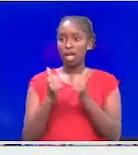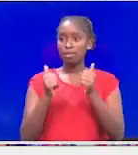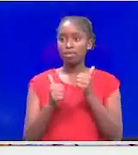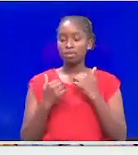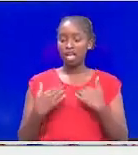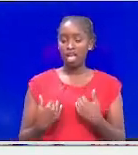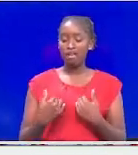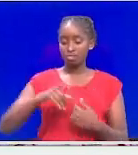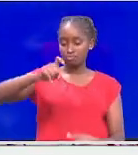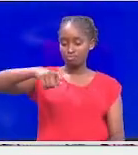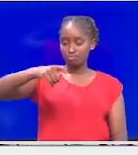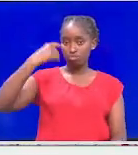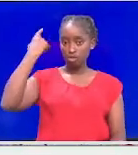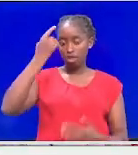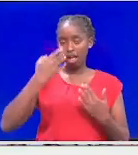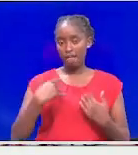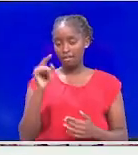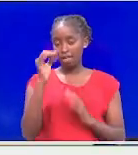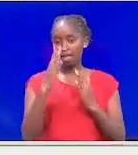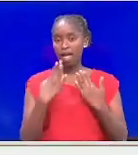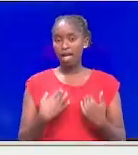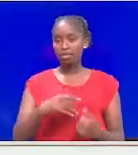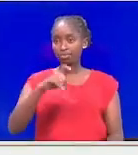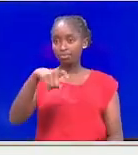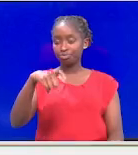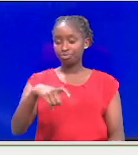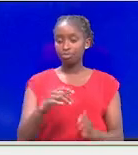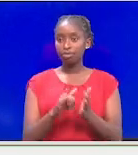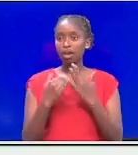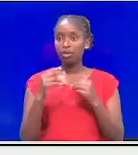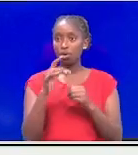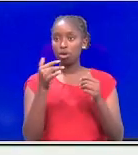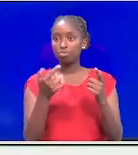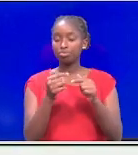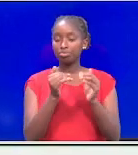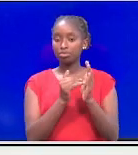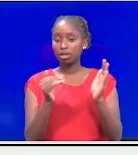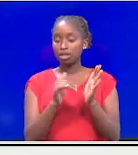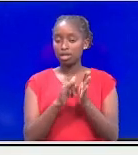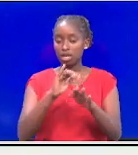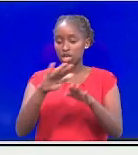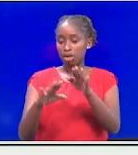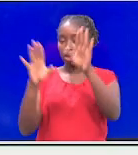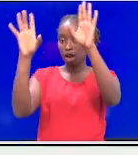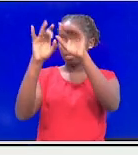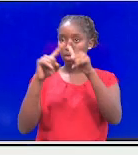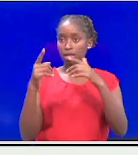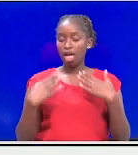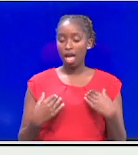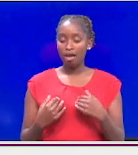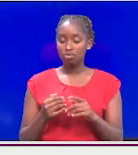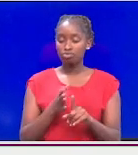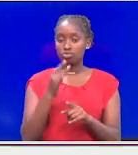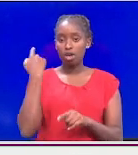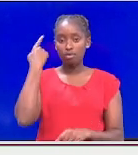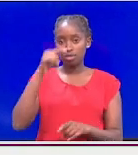requirements for citizen engagement. They seek to contest all allegations against the deputy president and pursue recusal of Moses Wetangula and his